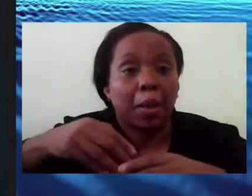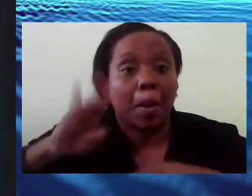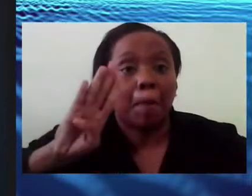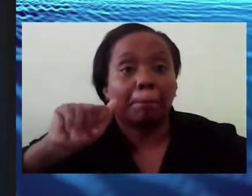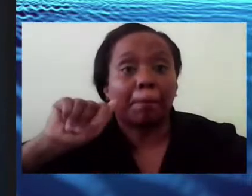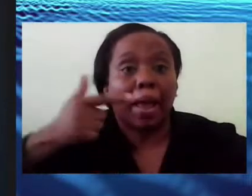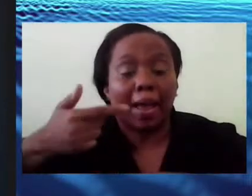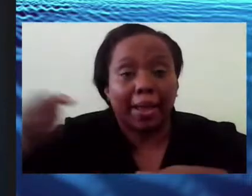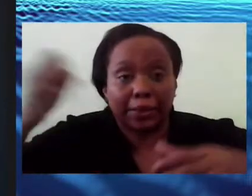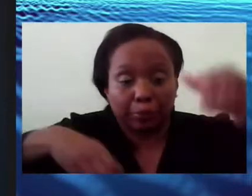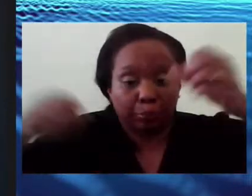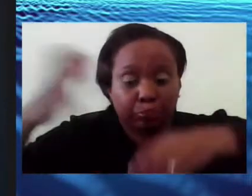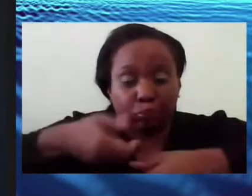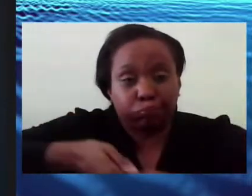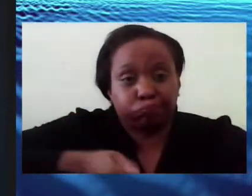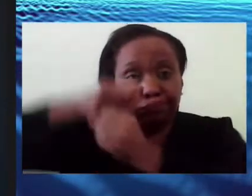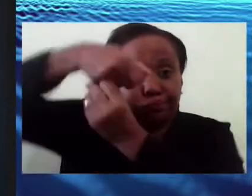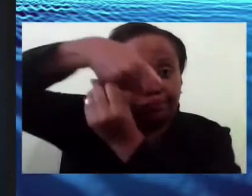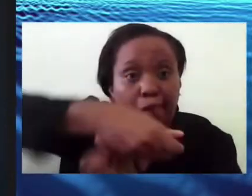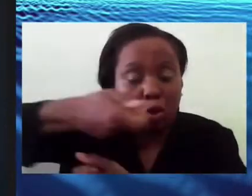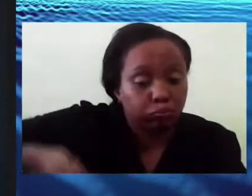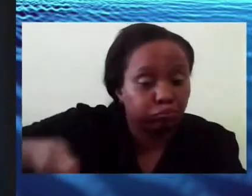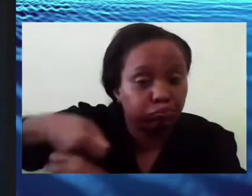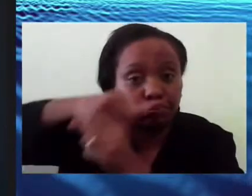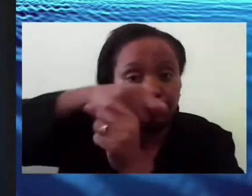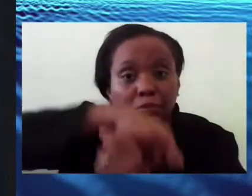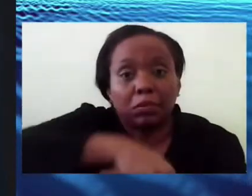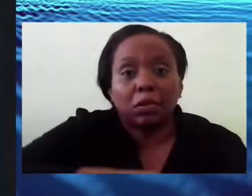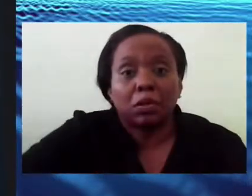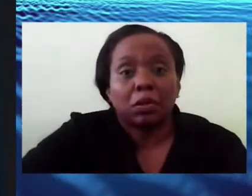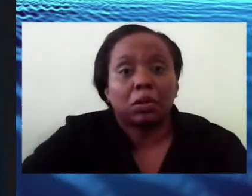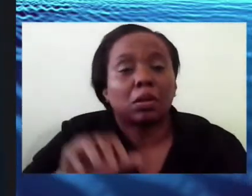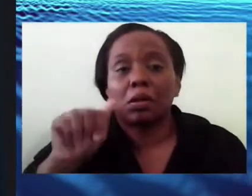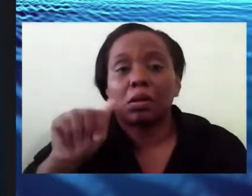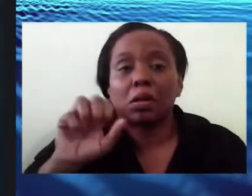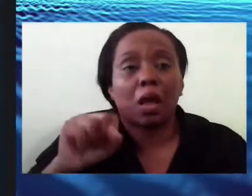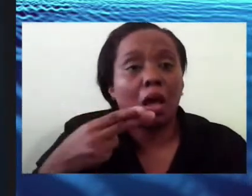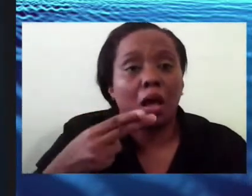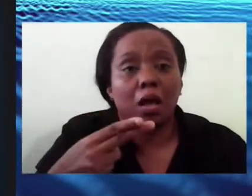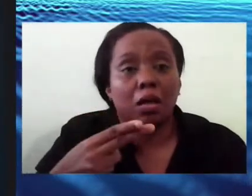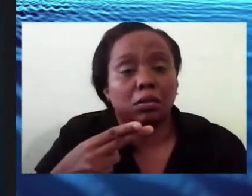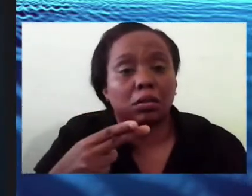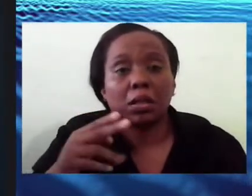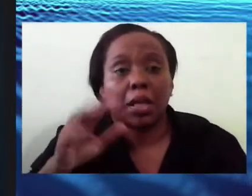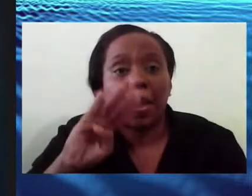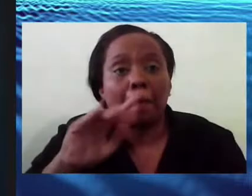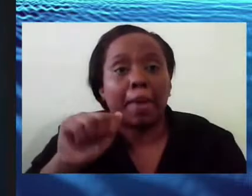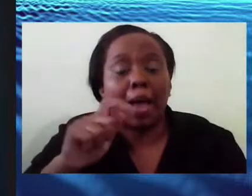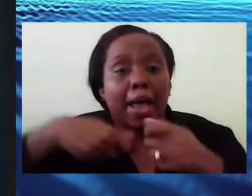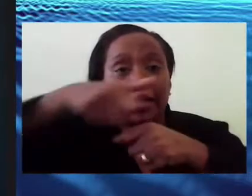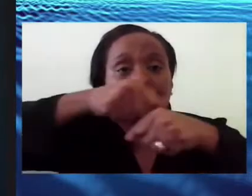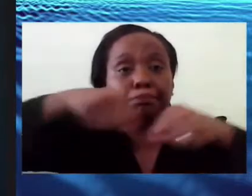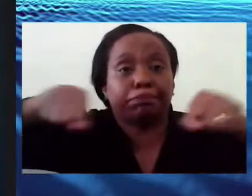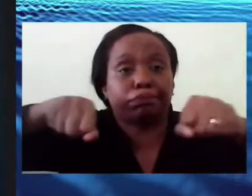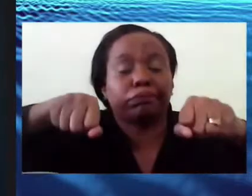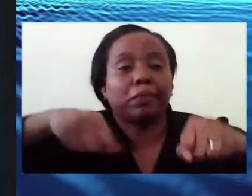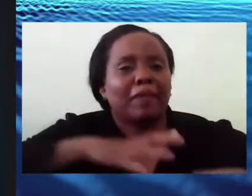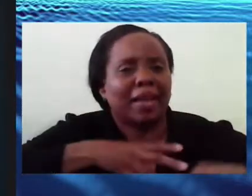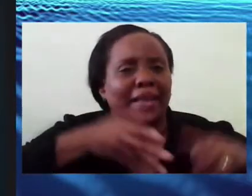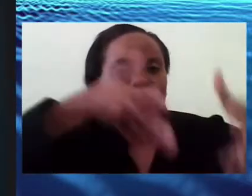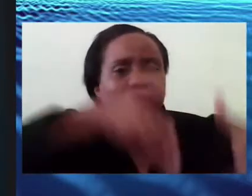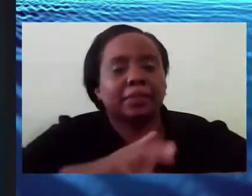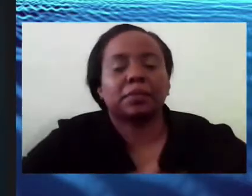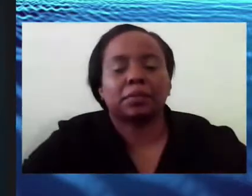understand, the priority, ash in bikes is not blowing anywhere. So the priority right now is to remove the loose ash, get the roadways